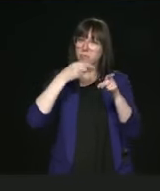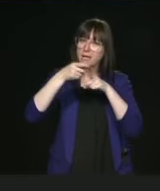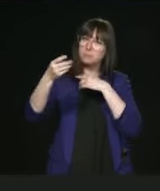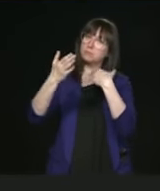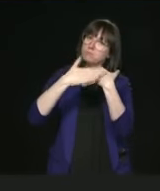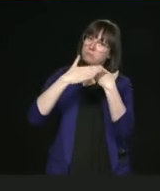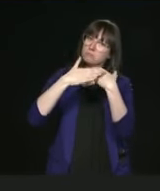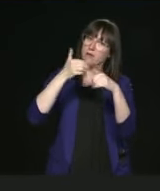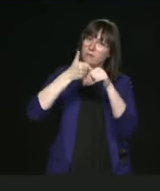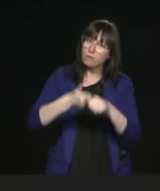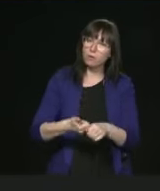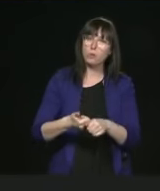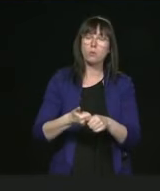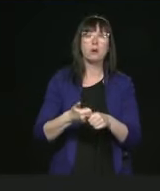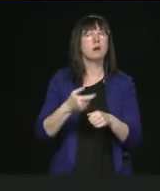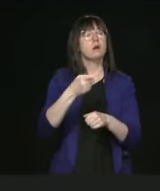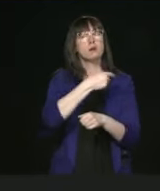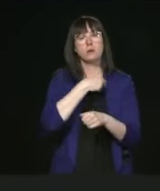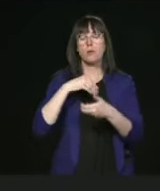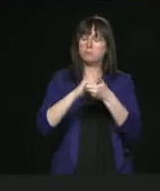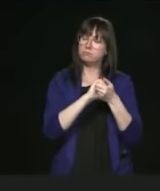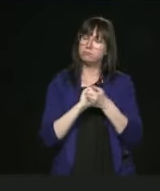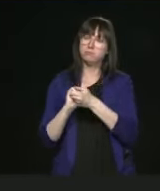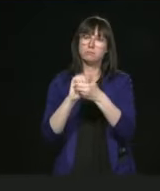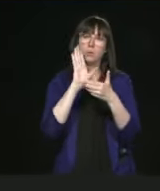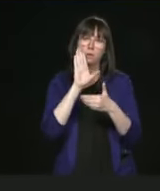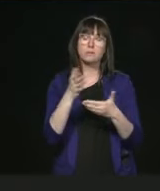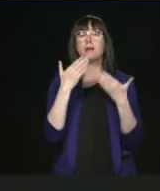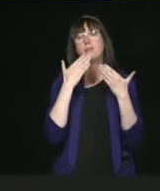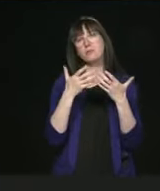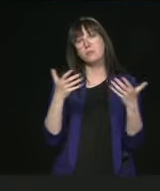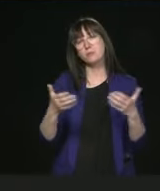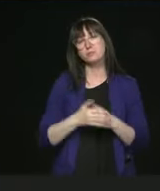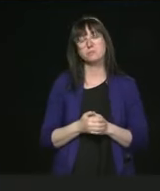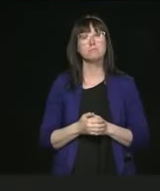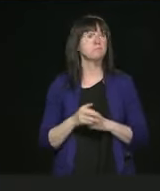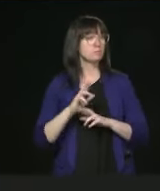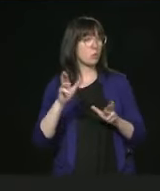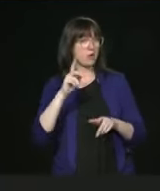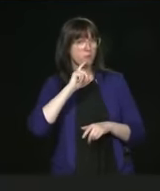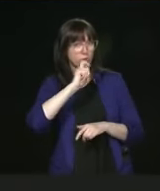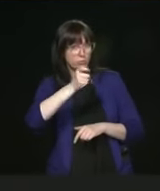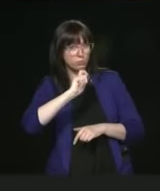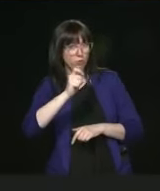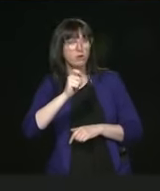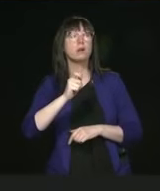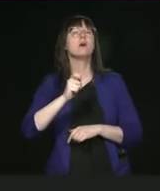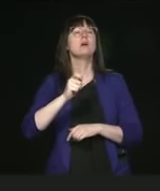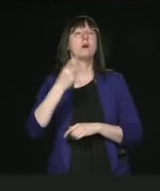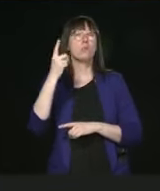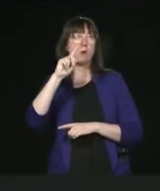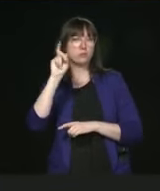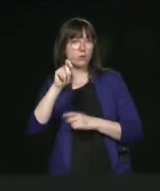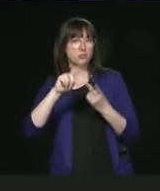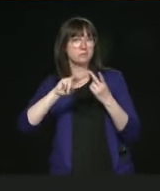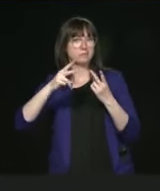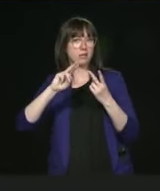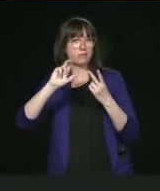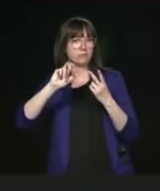you. Thank you, Prime Minister. We'll now go to the phone lines for some questions. Just a reminder, it's one question, one follow-up.